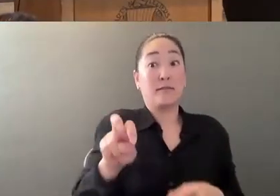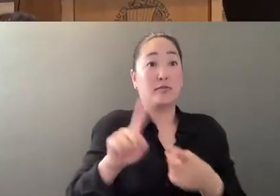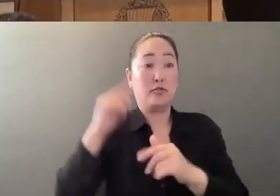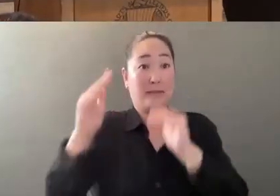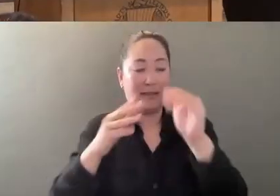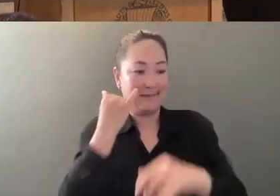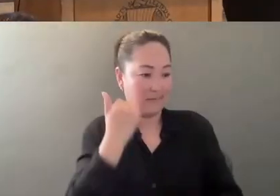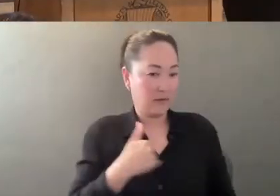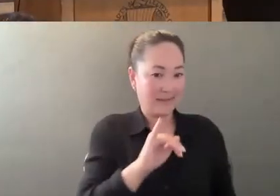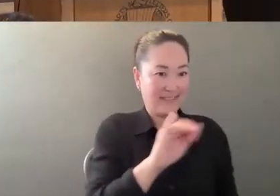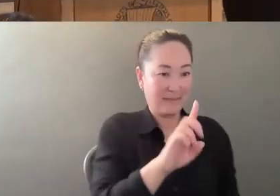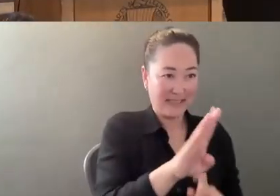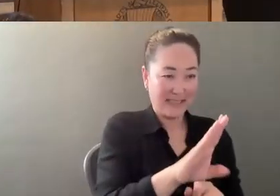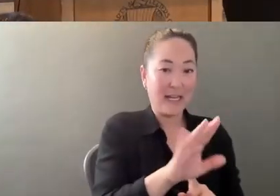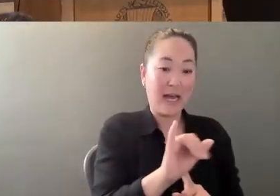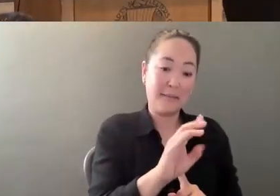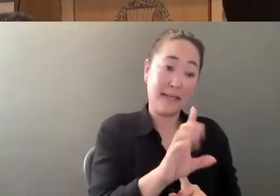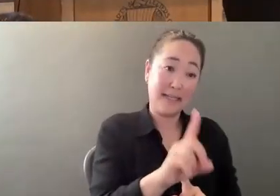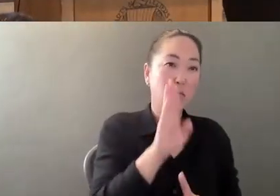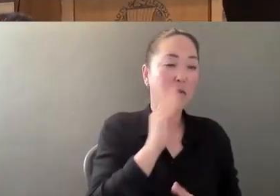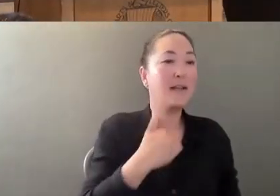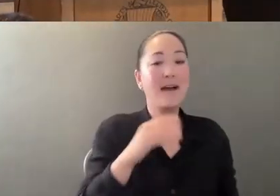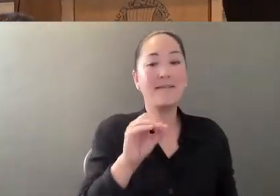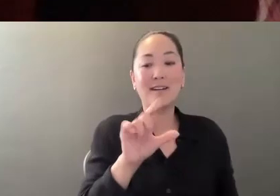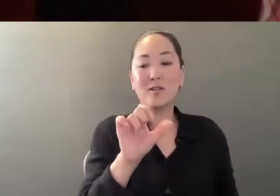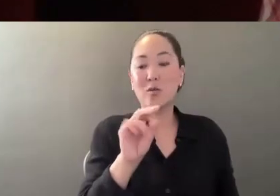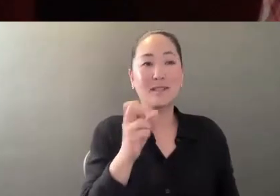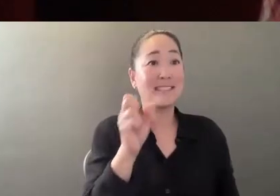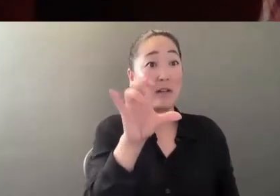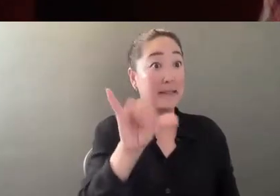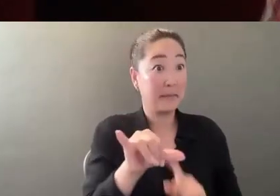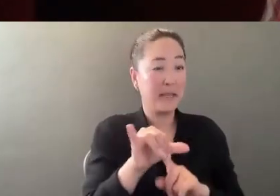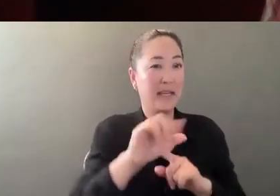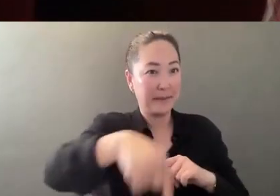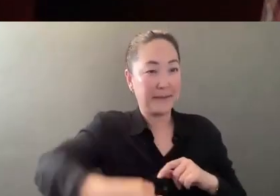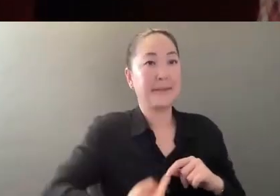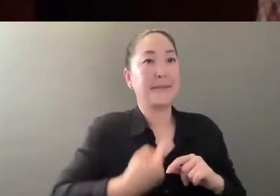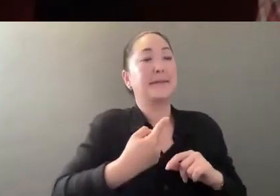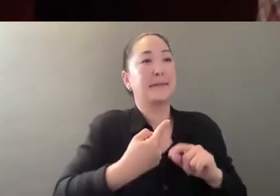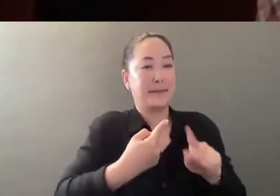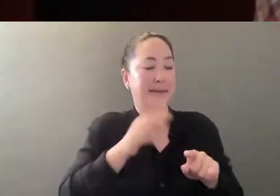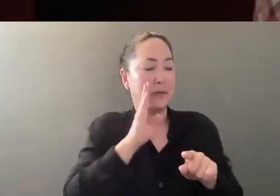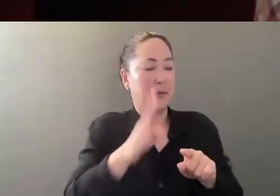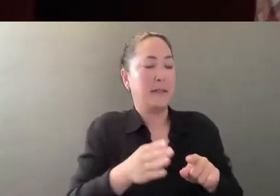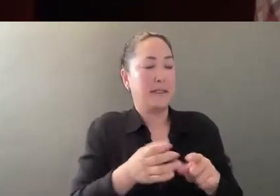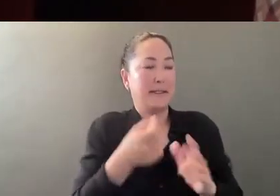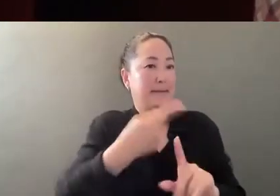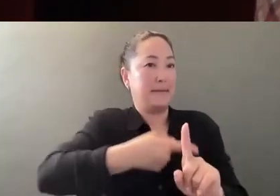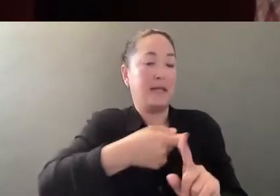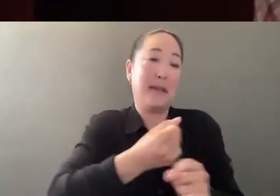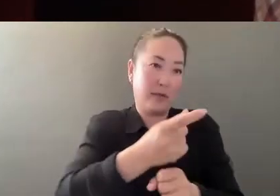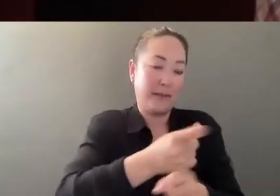you've got IBD, you'll probably be having a colonoscopy every 1 to 2 years. And in terms of imaging, well, you know, we do some form of